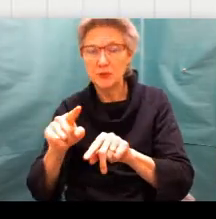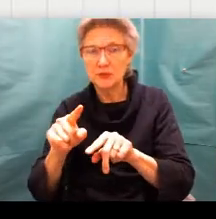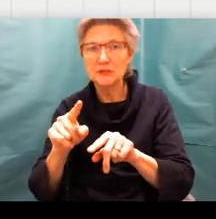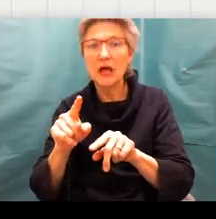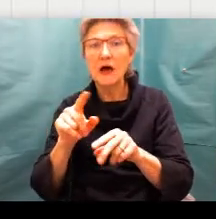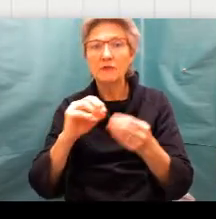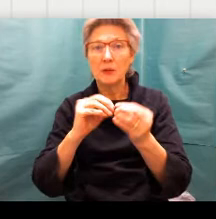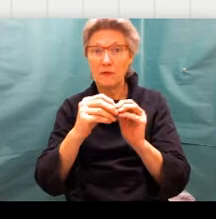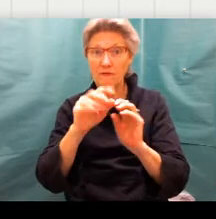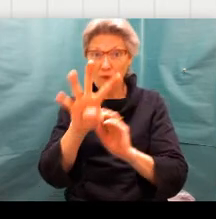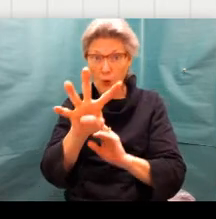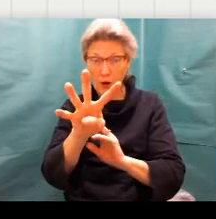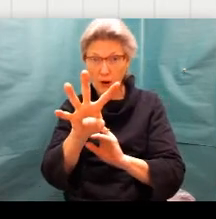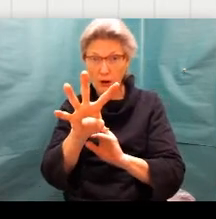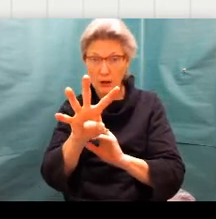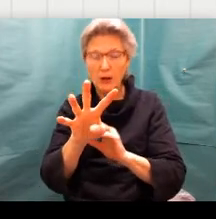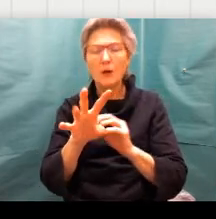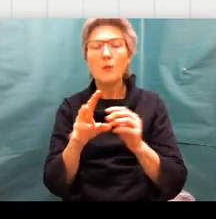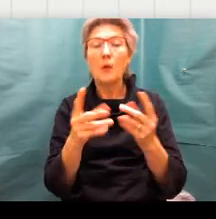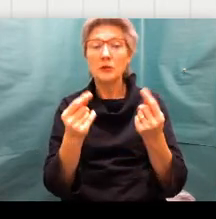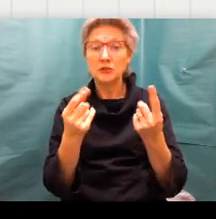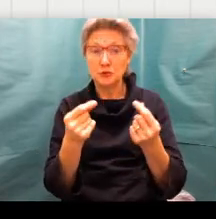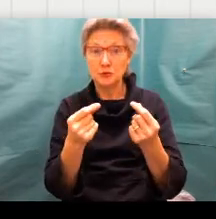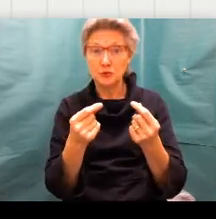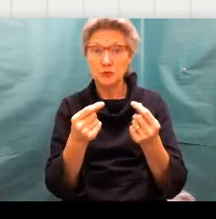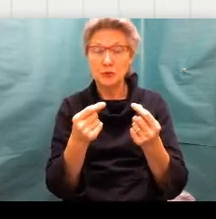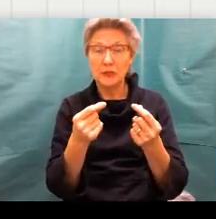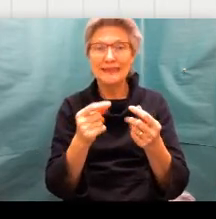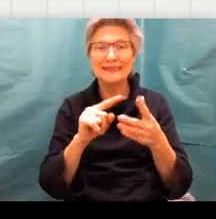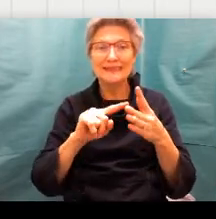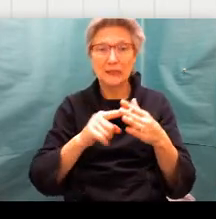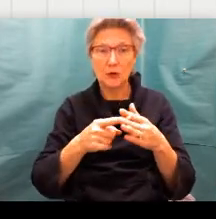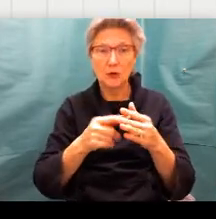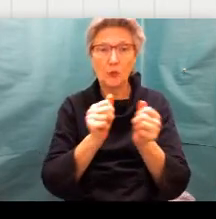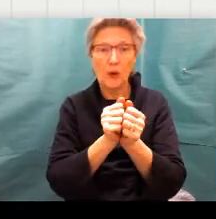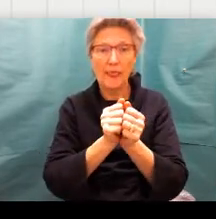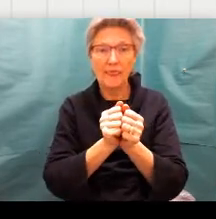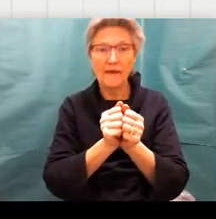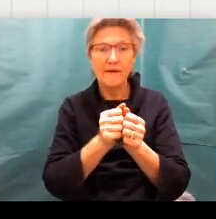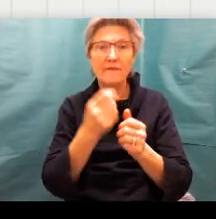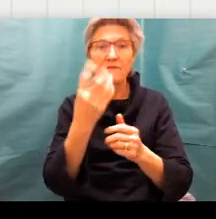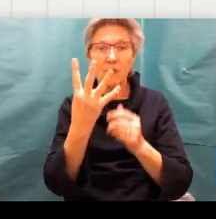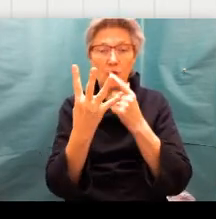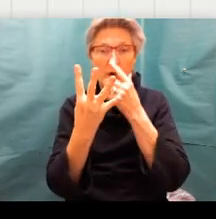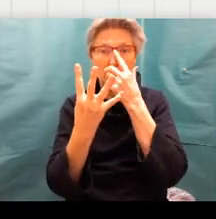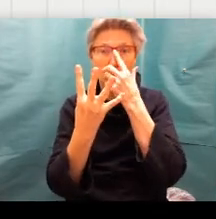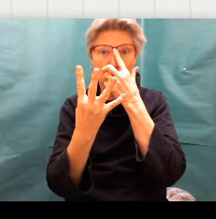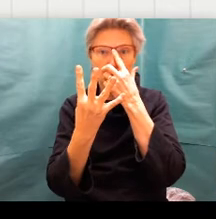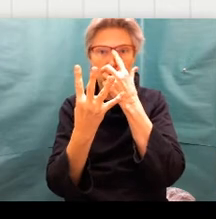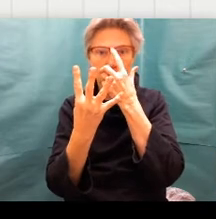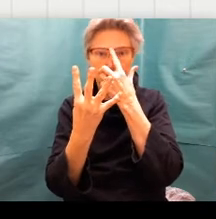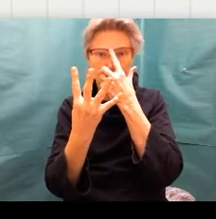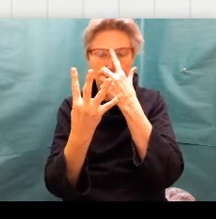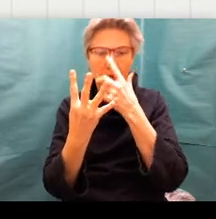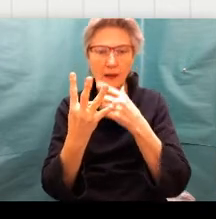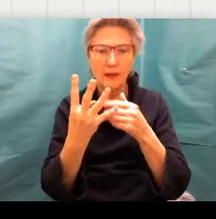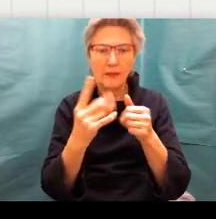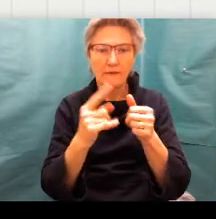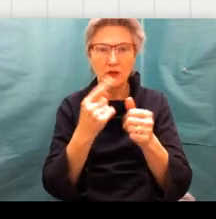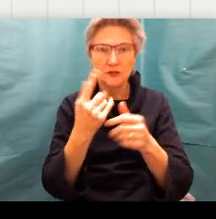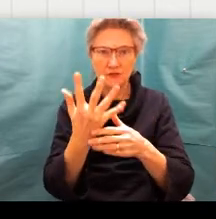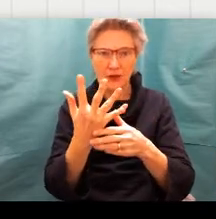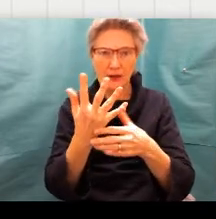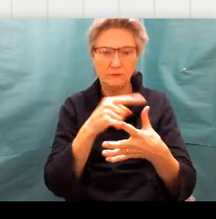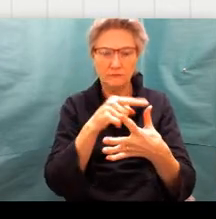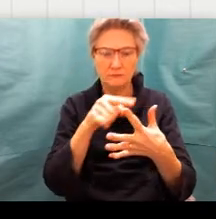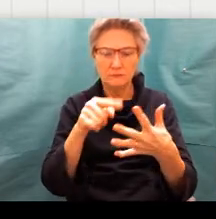the number 4, what we would do is we would take those numbers, right? 1, 2, 3, 4, 5, because we're finding the first 5